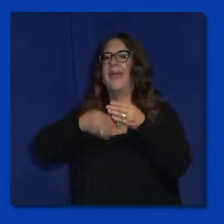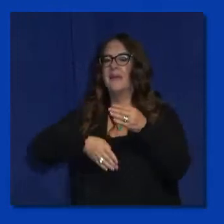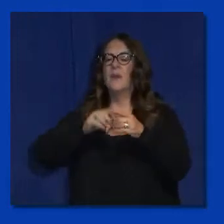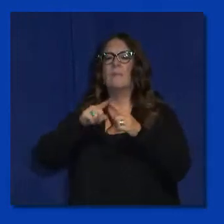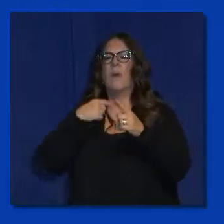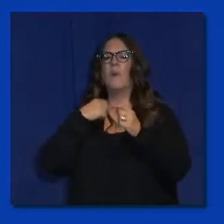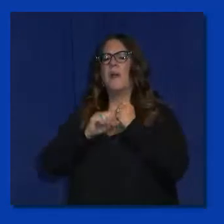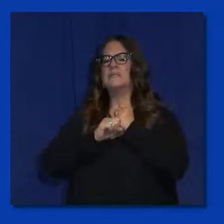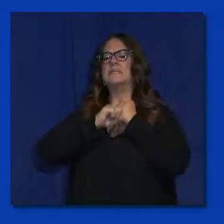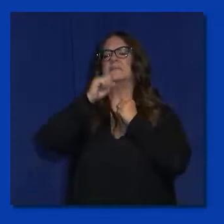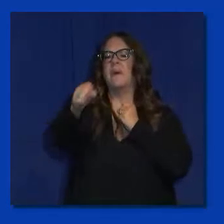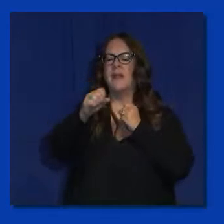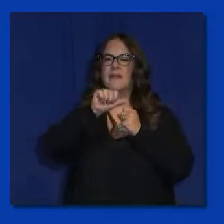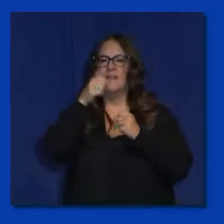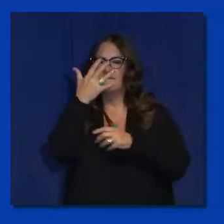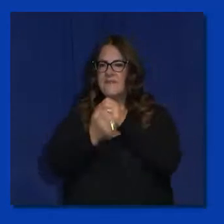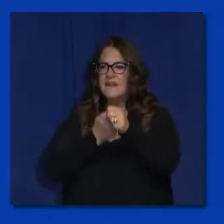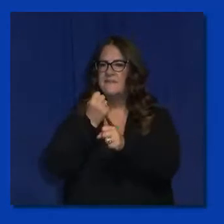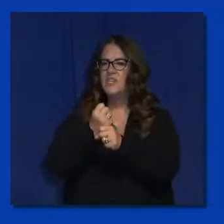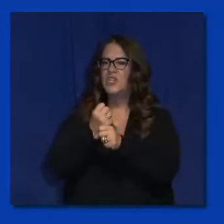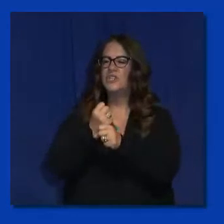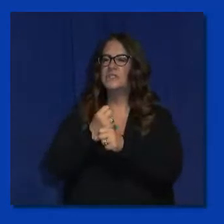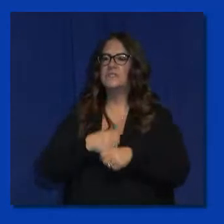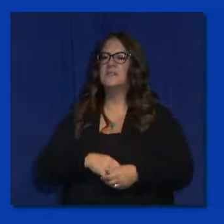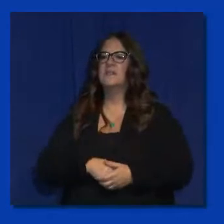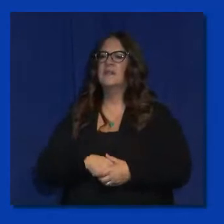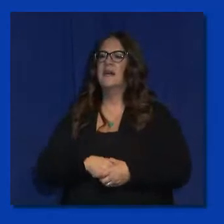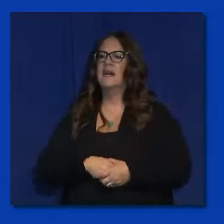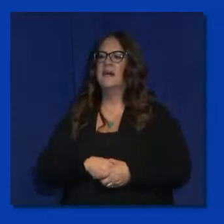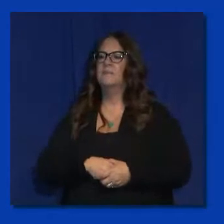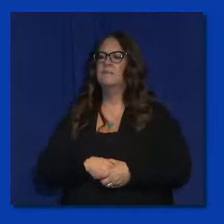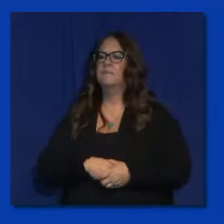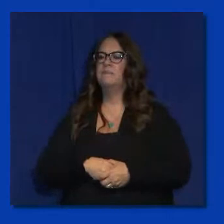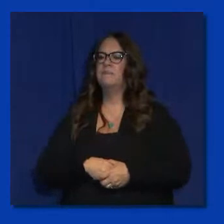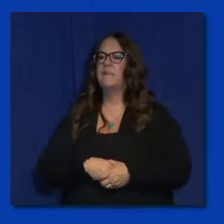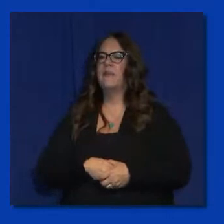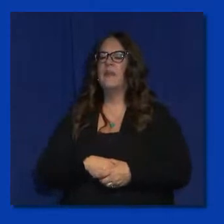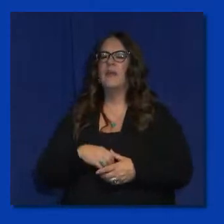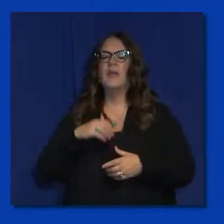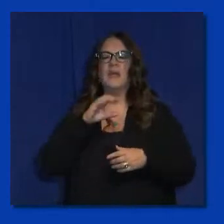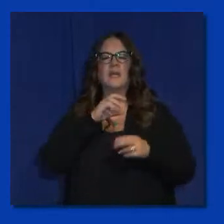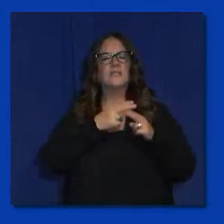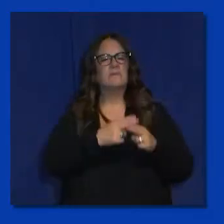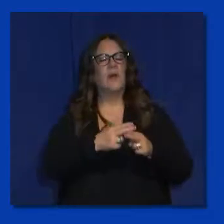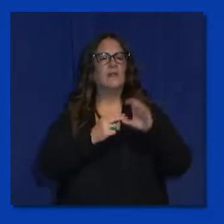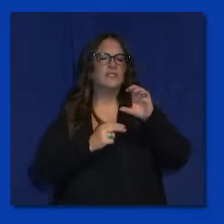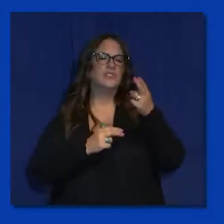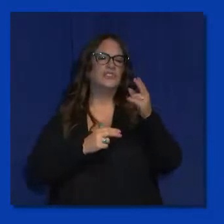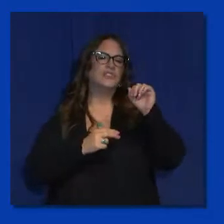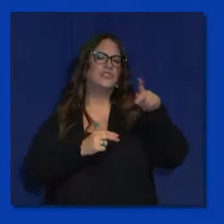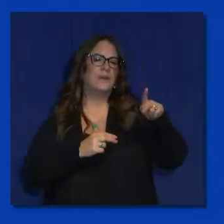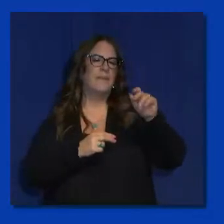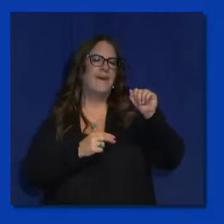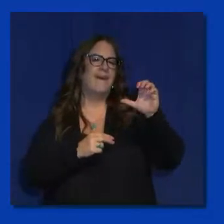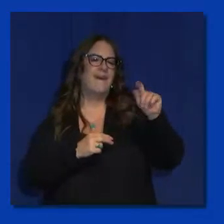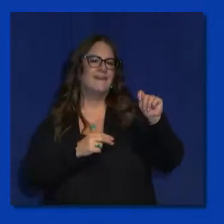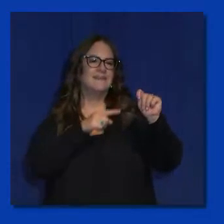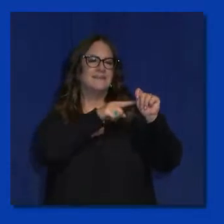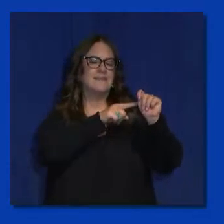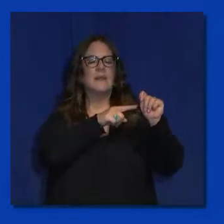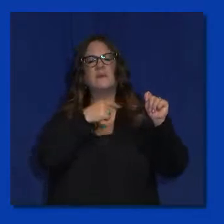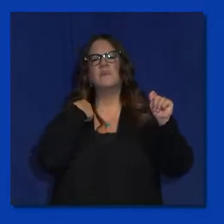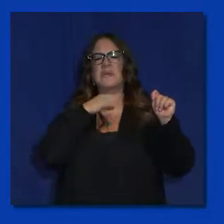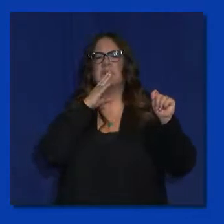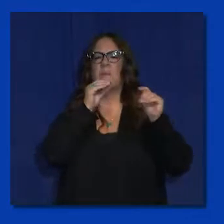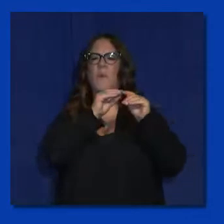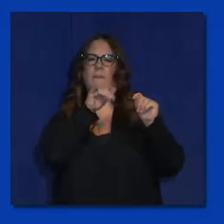it, and by the way, expand it to include CHIPS, to get more money from the CHIPS Act. That's $120 million. We can talk about that in the Q&A if